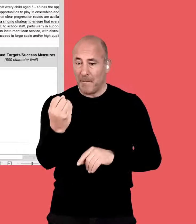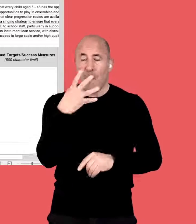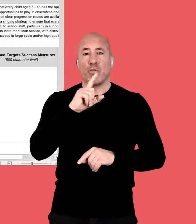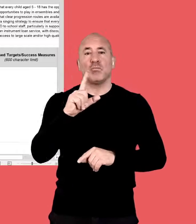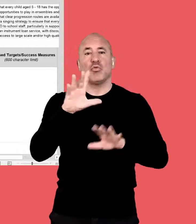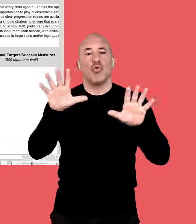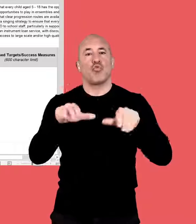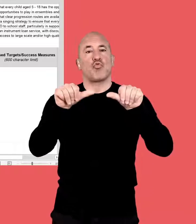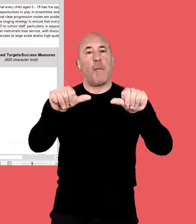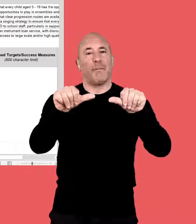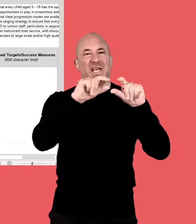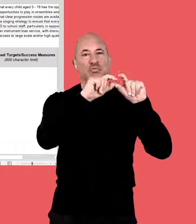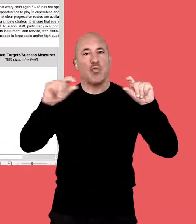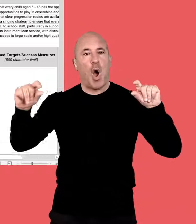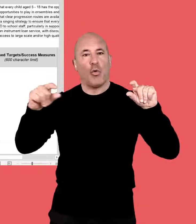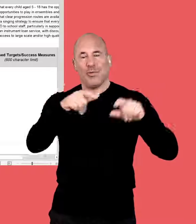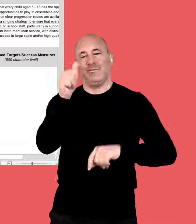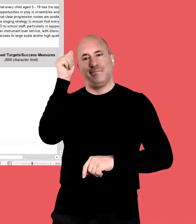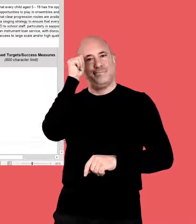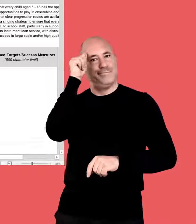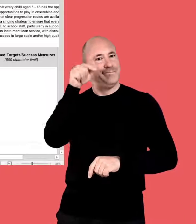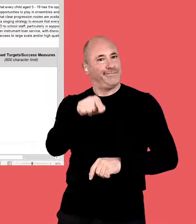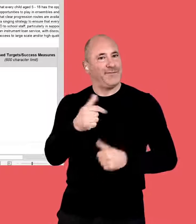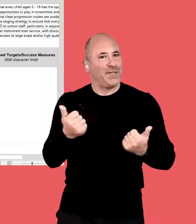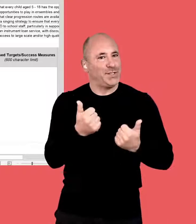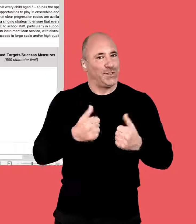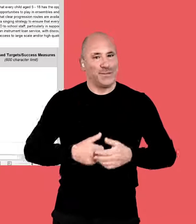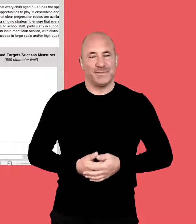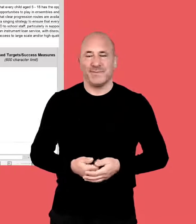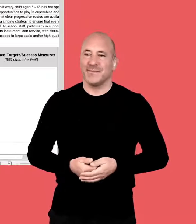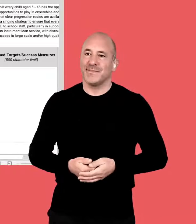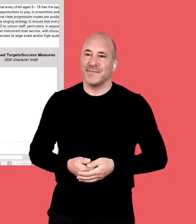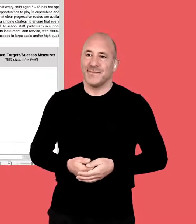sections have been completed on the row.